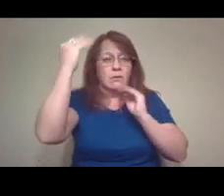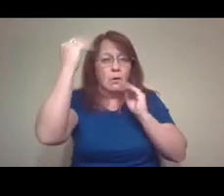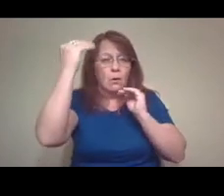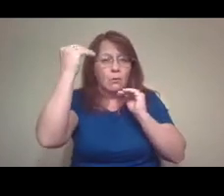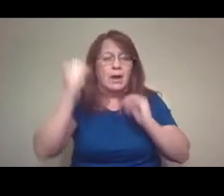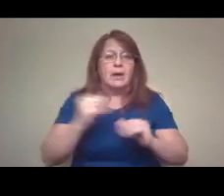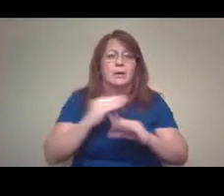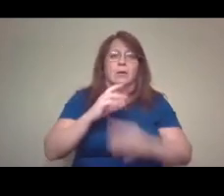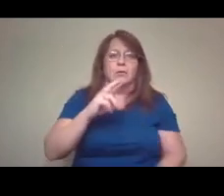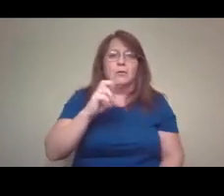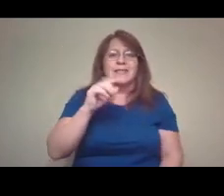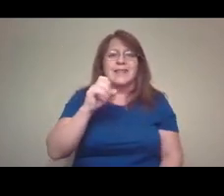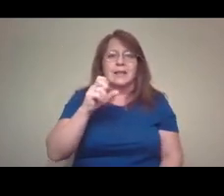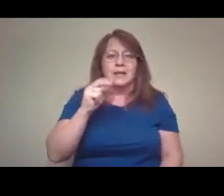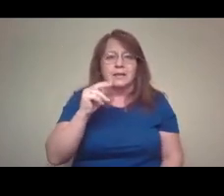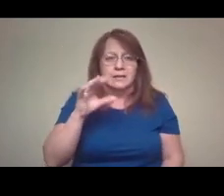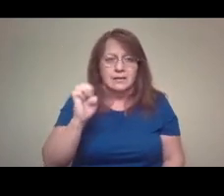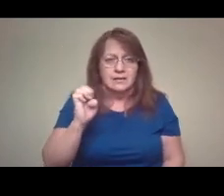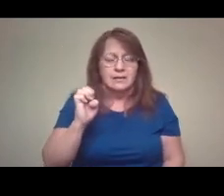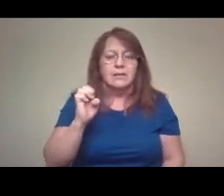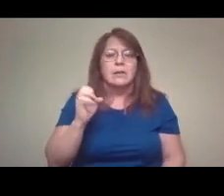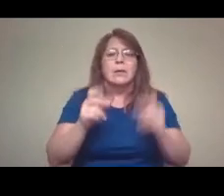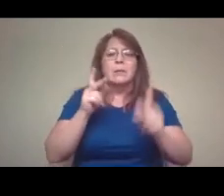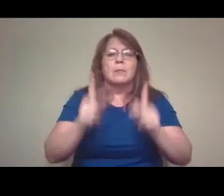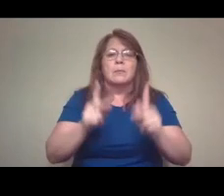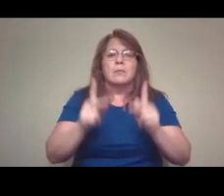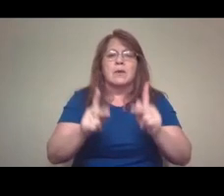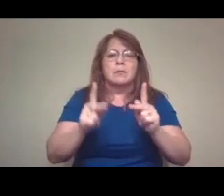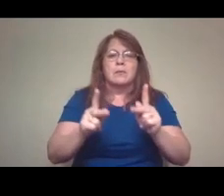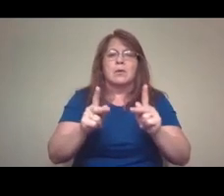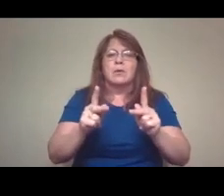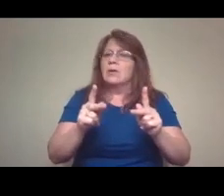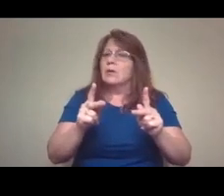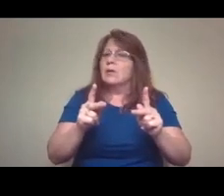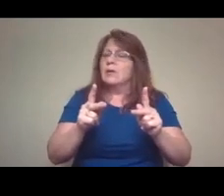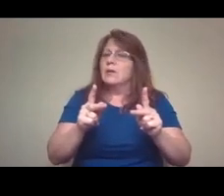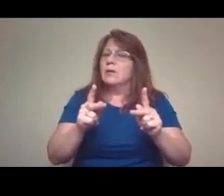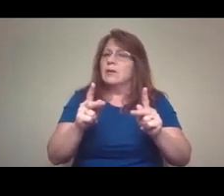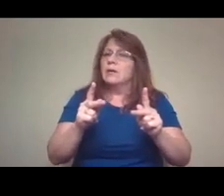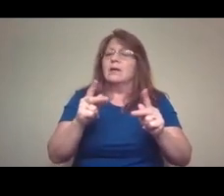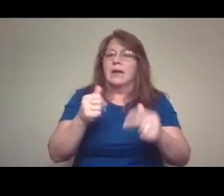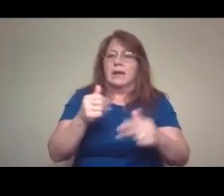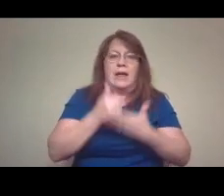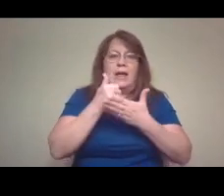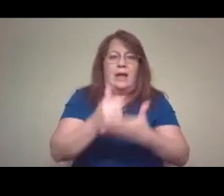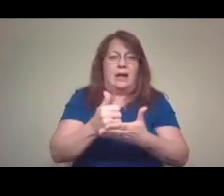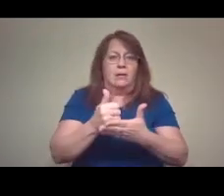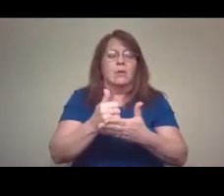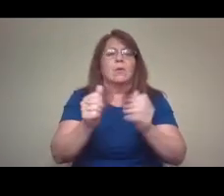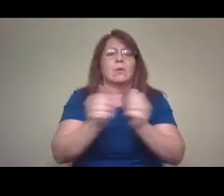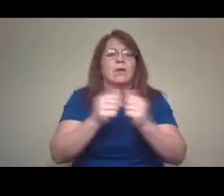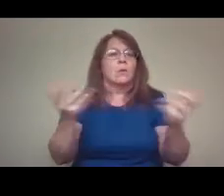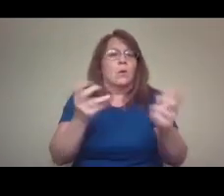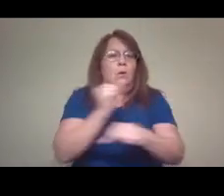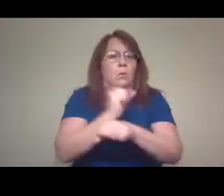learning from people who have survived to know what works for you and what continues to work for you. The third main point